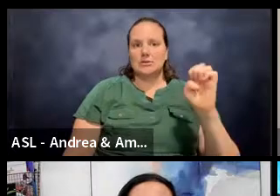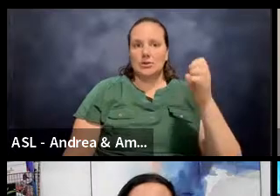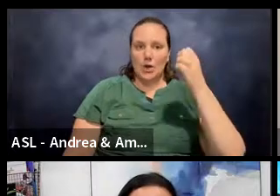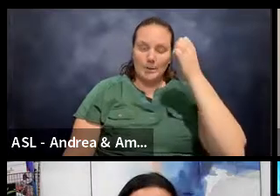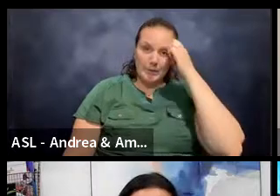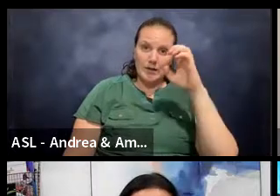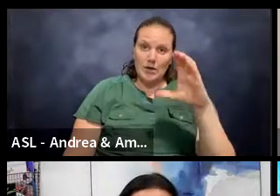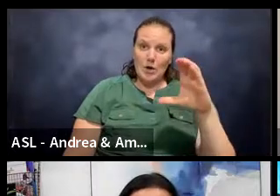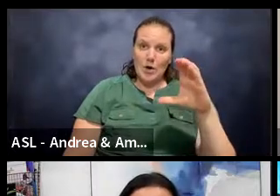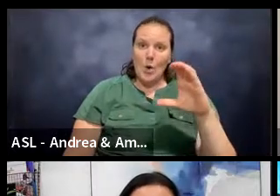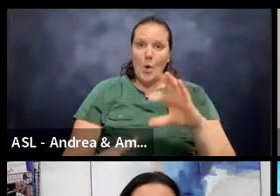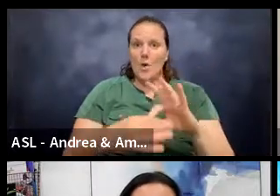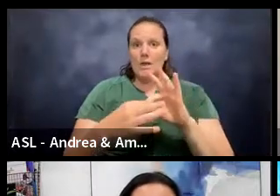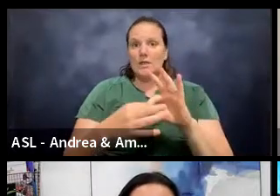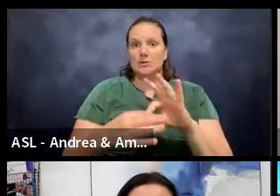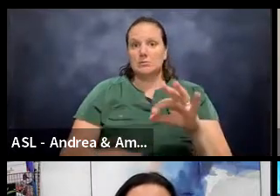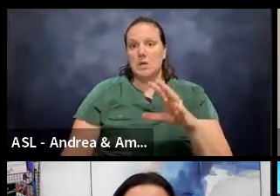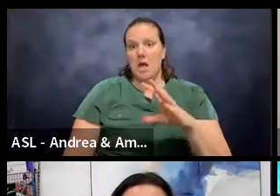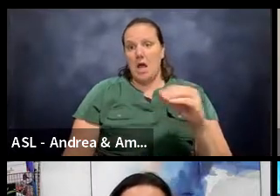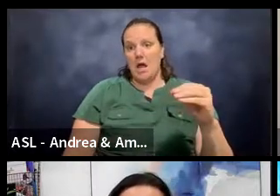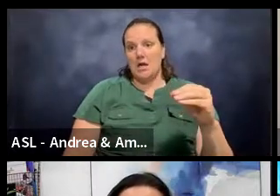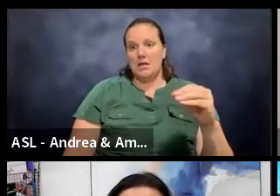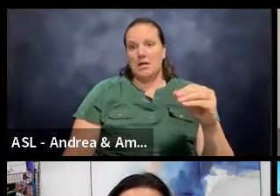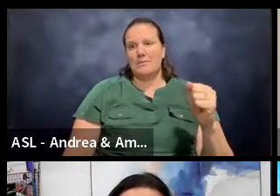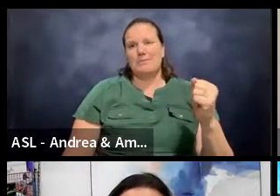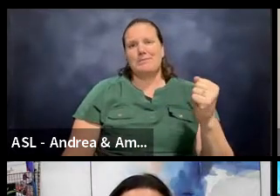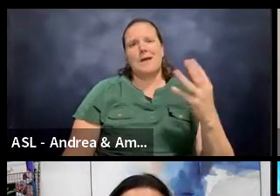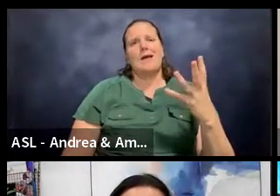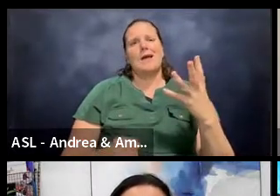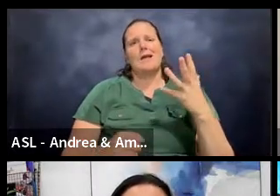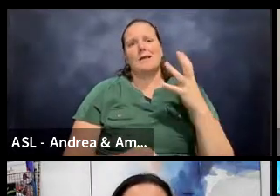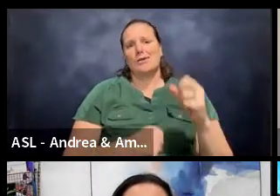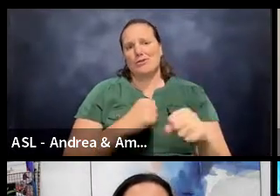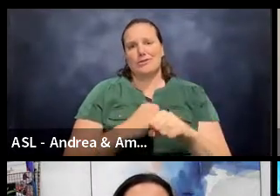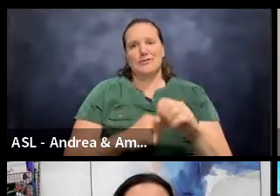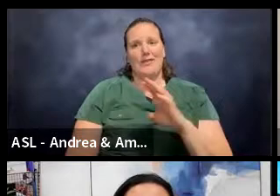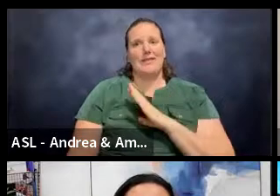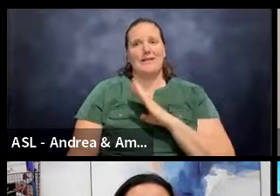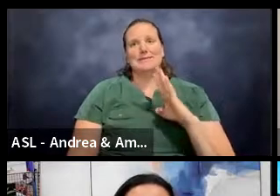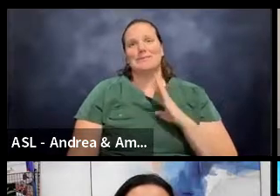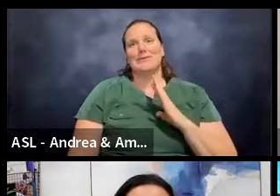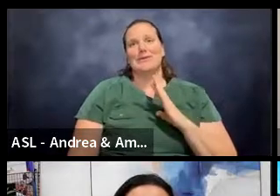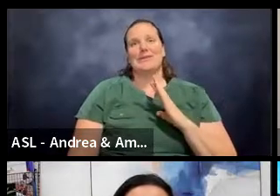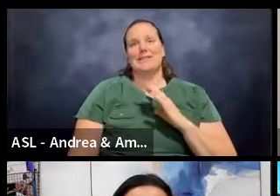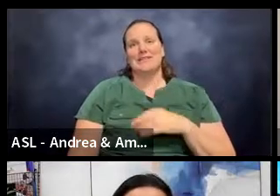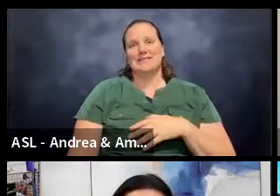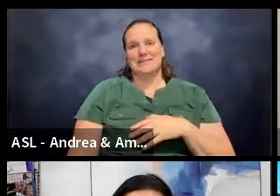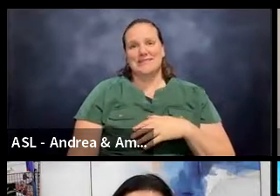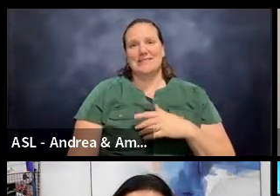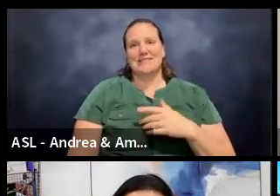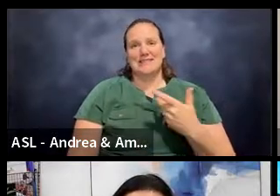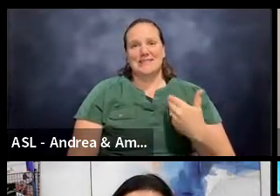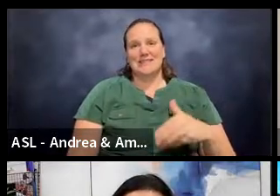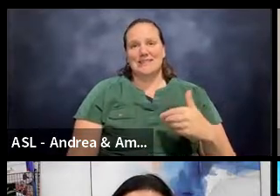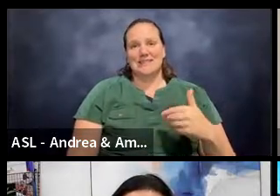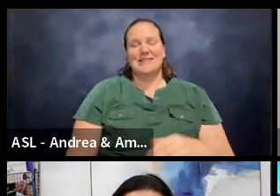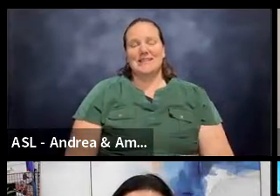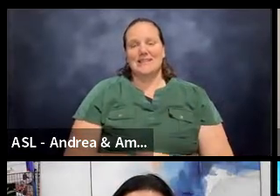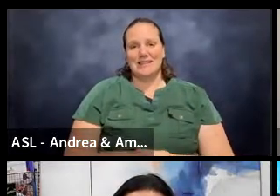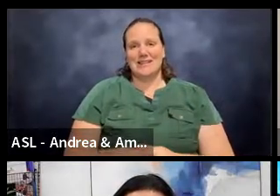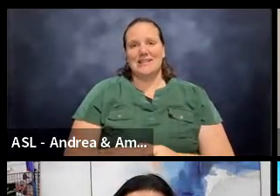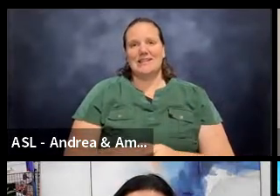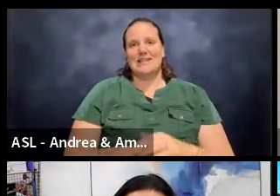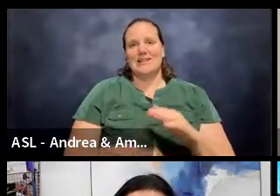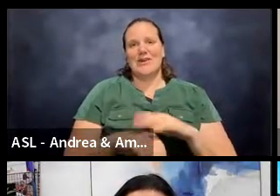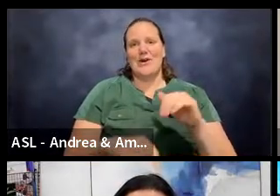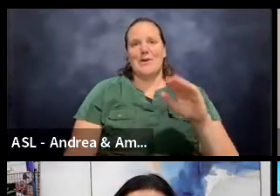Coalition, and I'm so many years on this board already. She, her pronoun. And I call